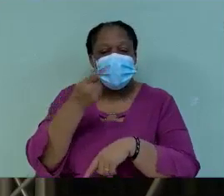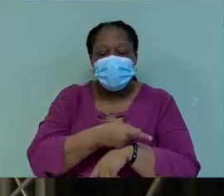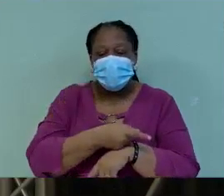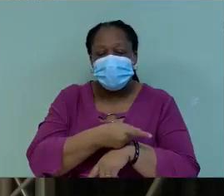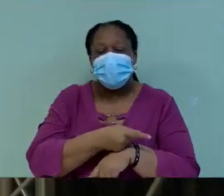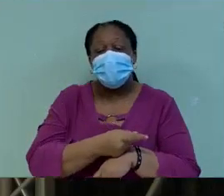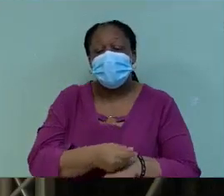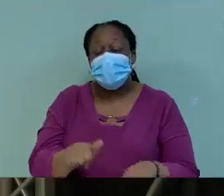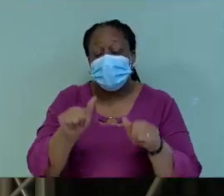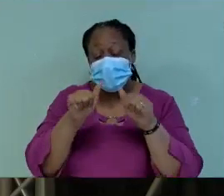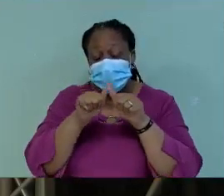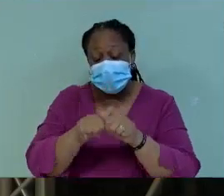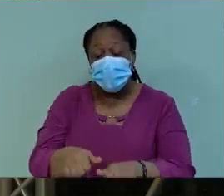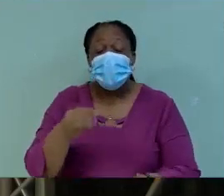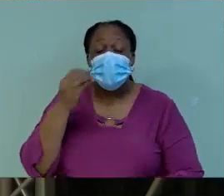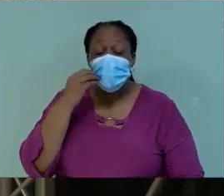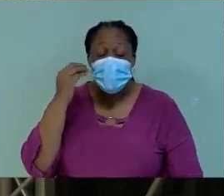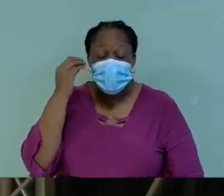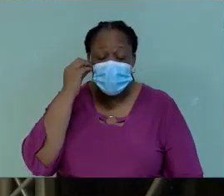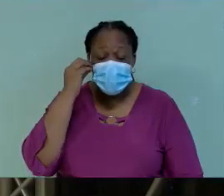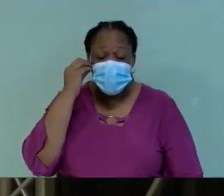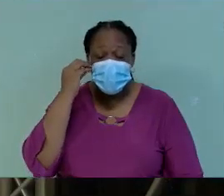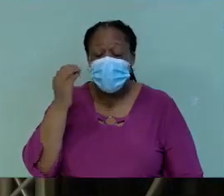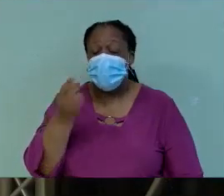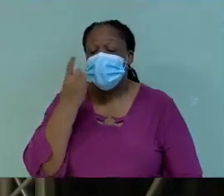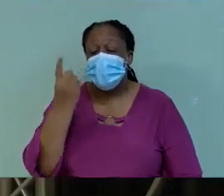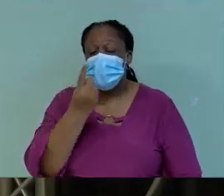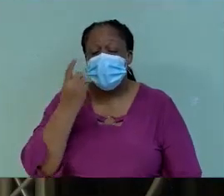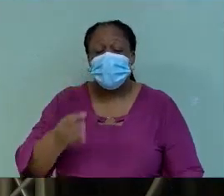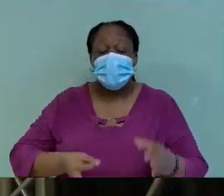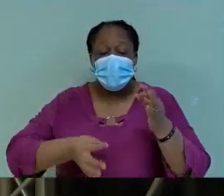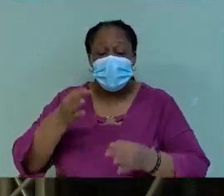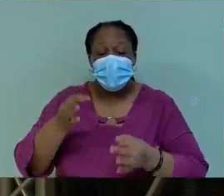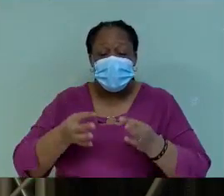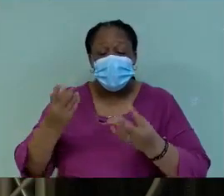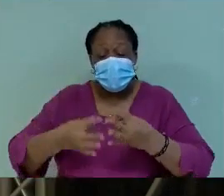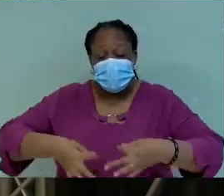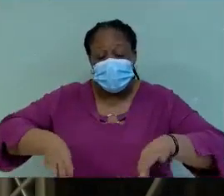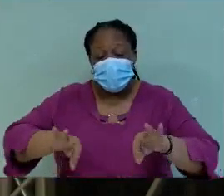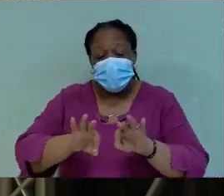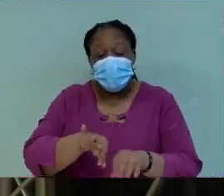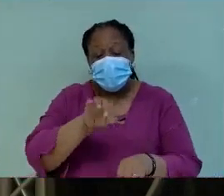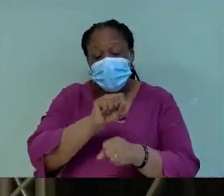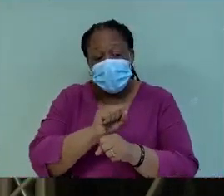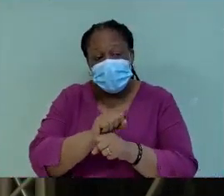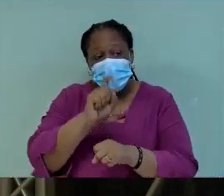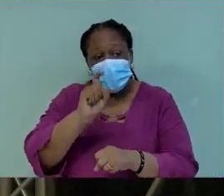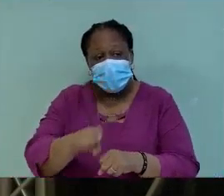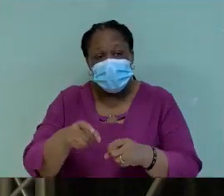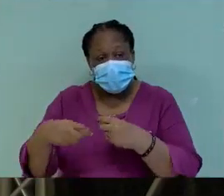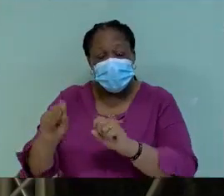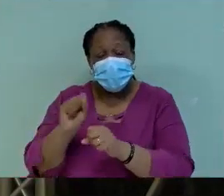should remain at their homes unless they are essential workers required for duty,